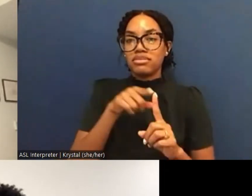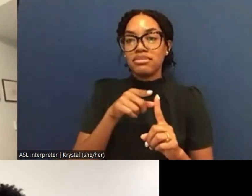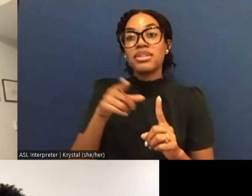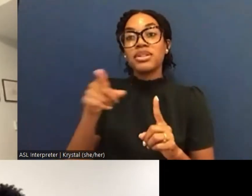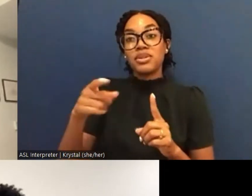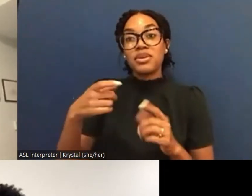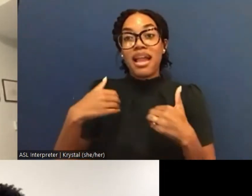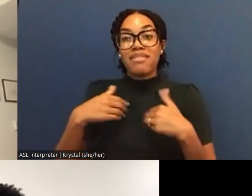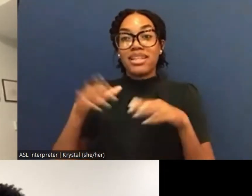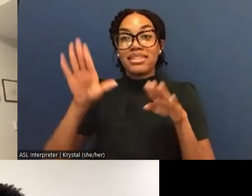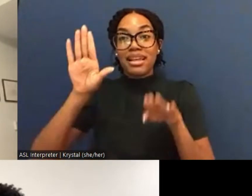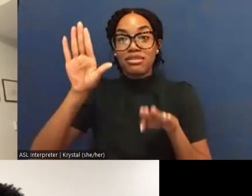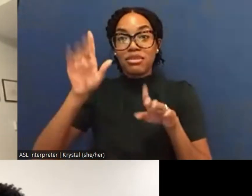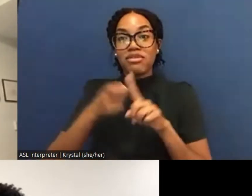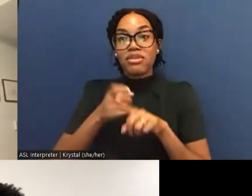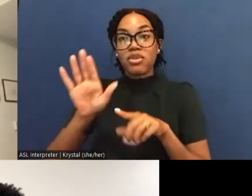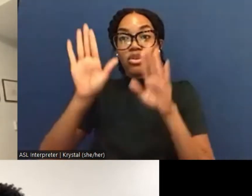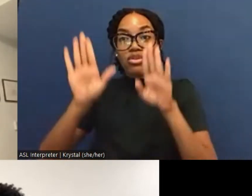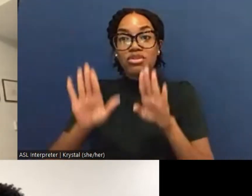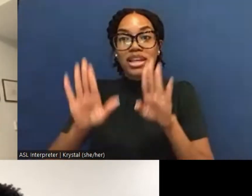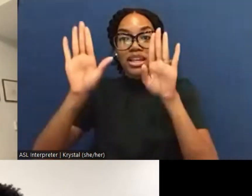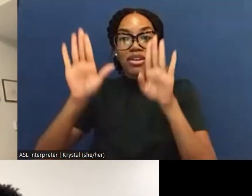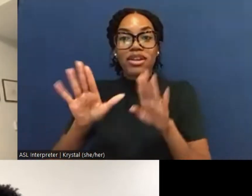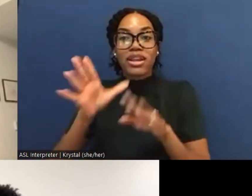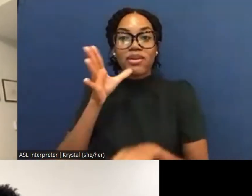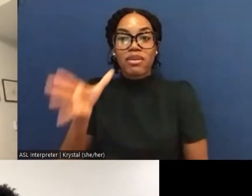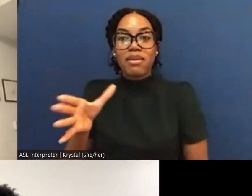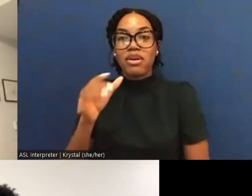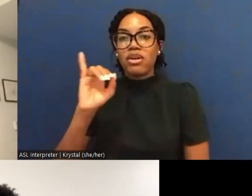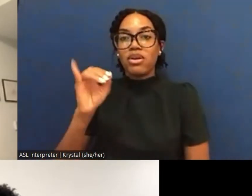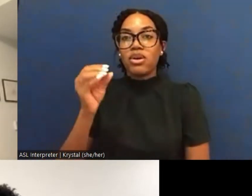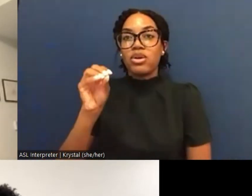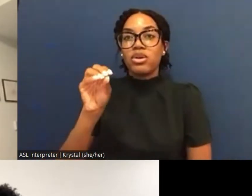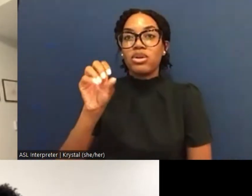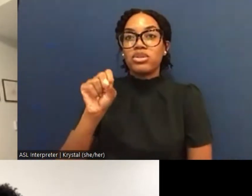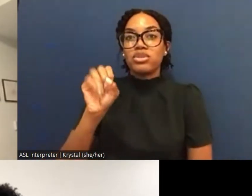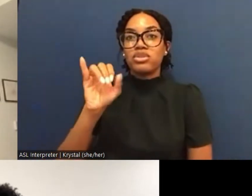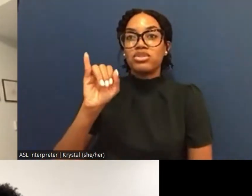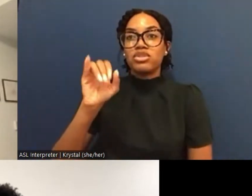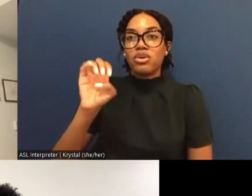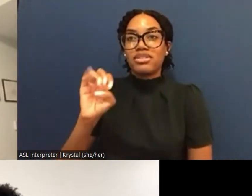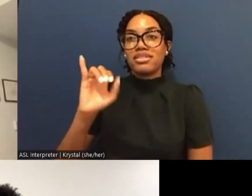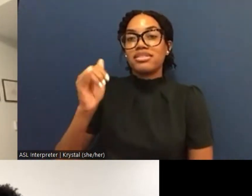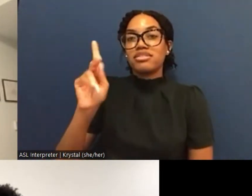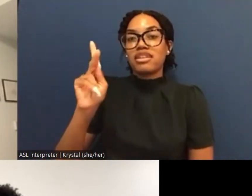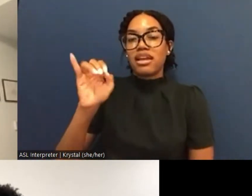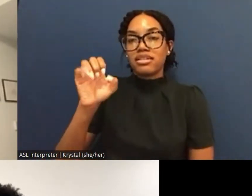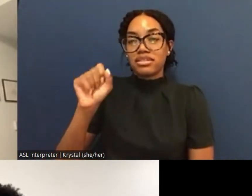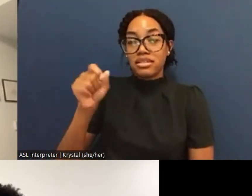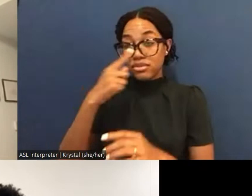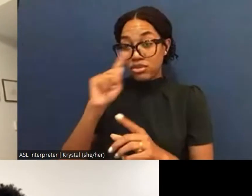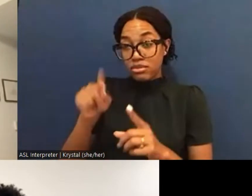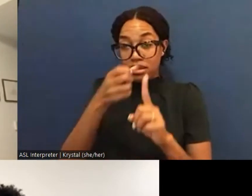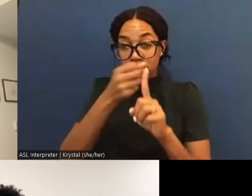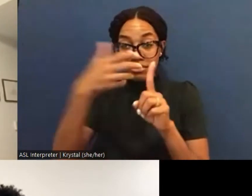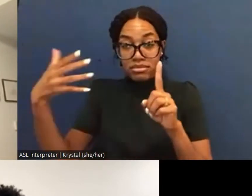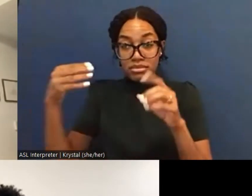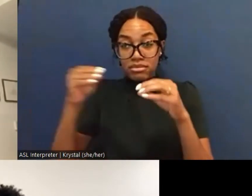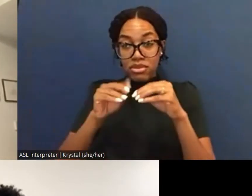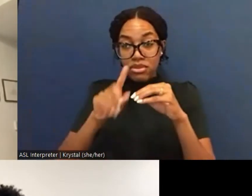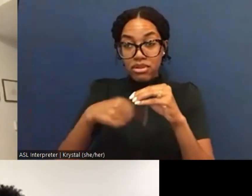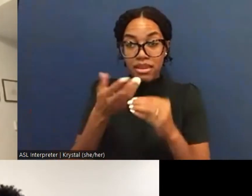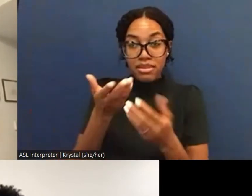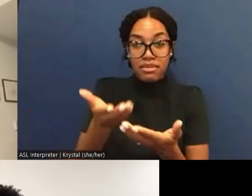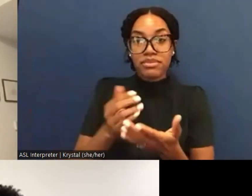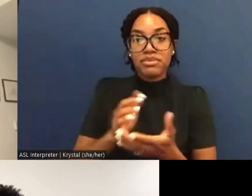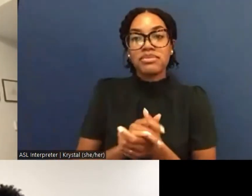Josie Jackson. And so could you talk more about this prolonged reconstruction timeframe in Indian territory and the Dawes roles? And I